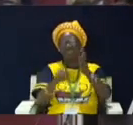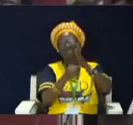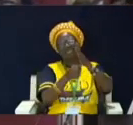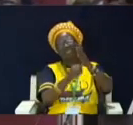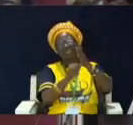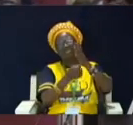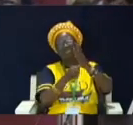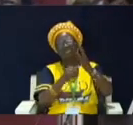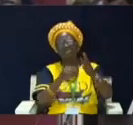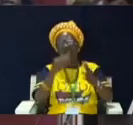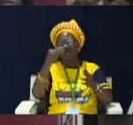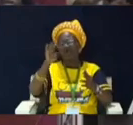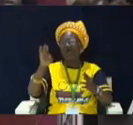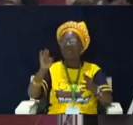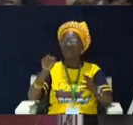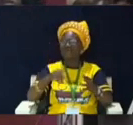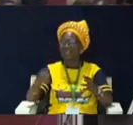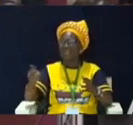hell and of death